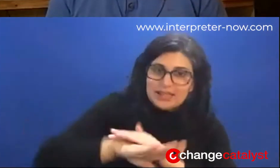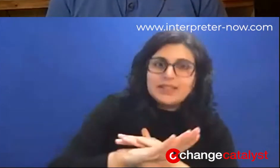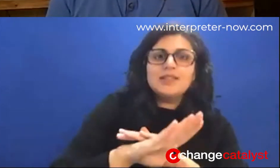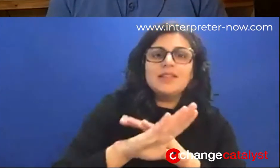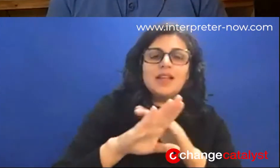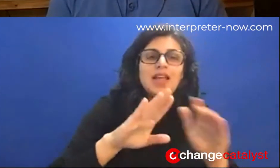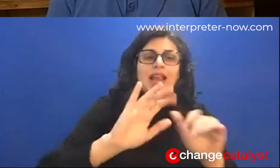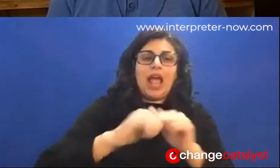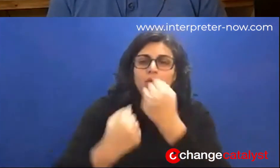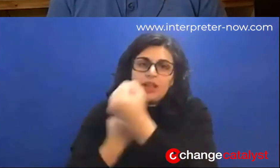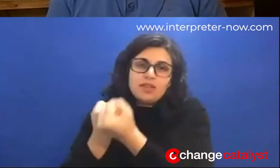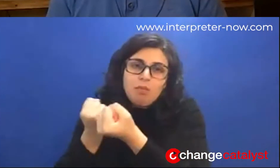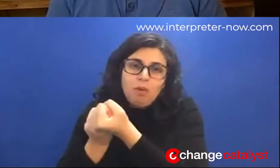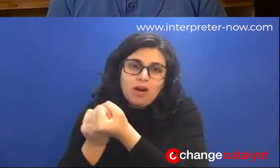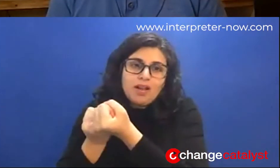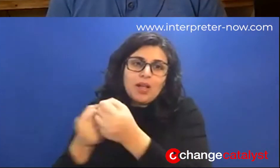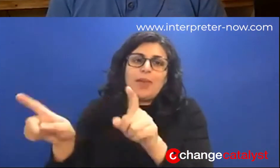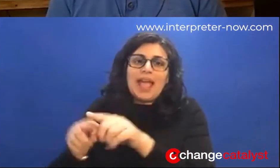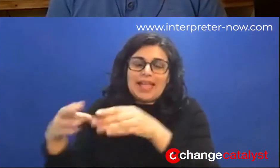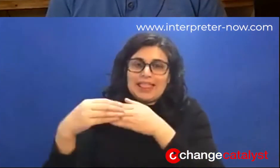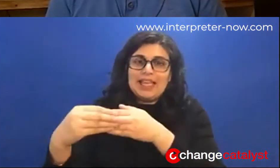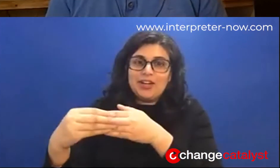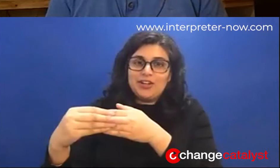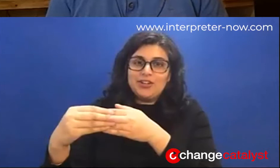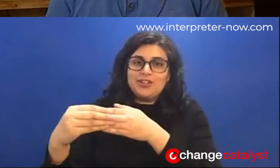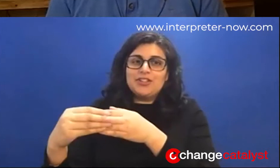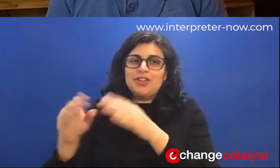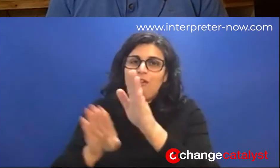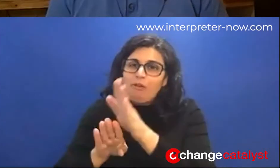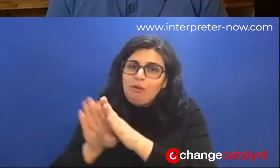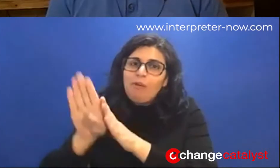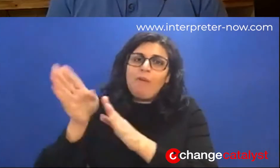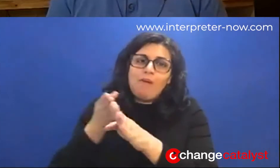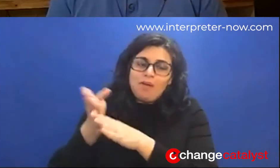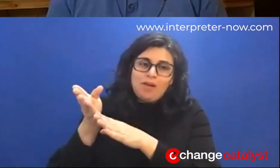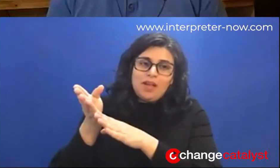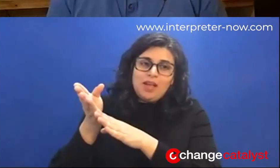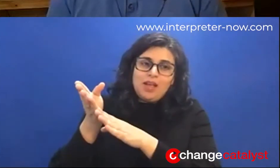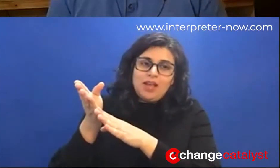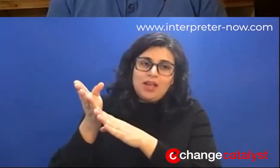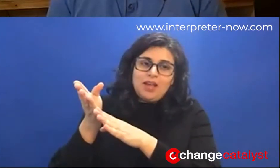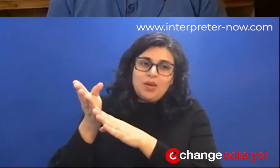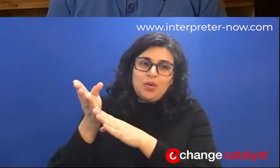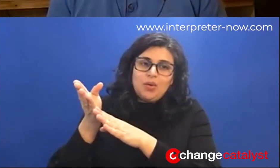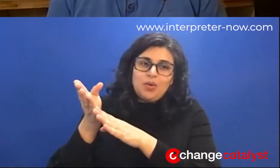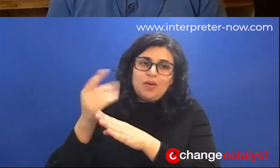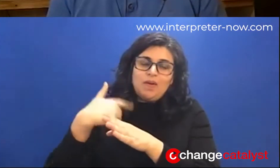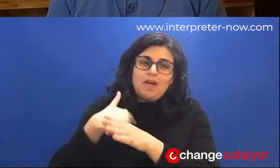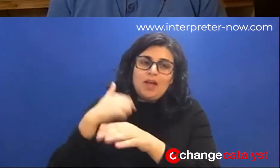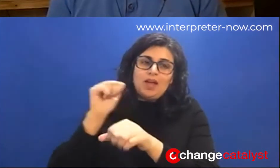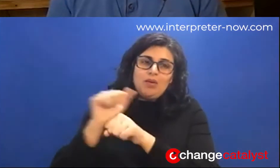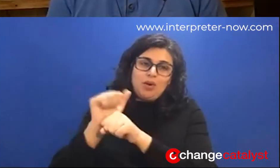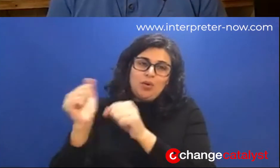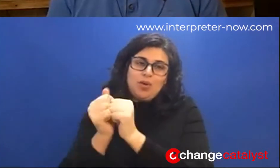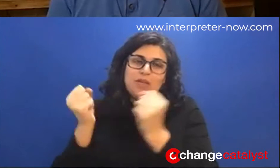begin to support them as leaders as they grow in their careers? And I will say that, I've worked with a lot of